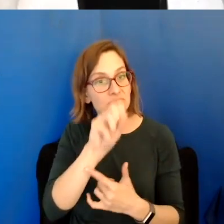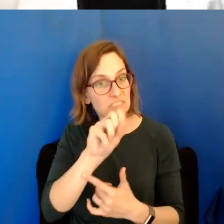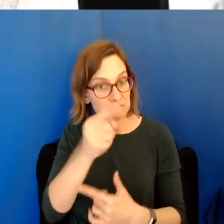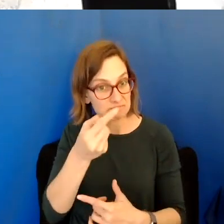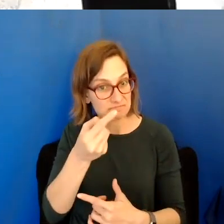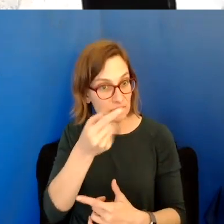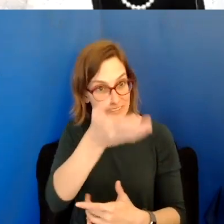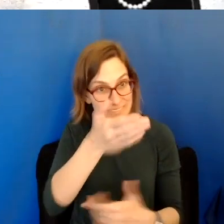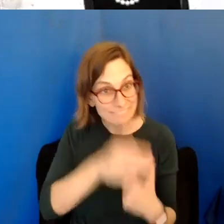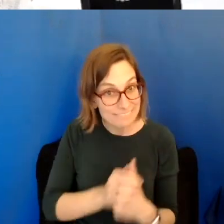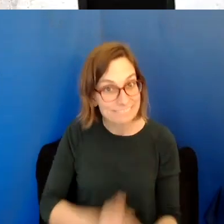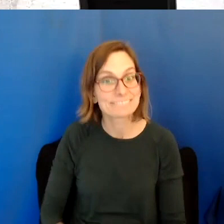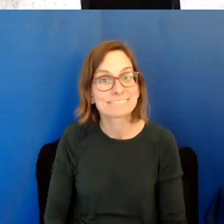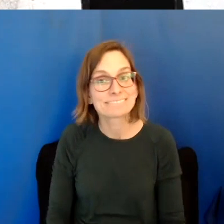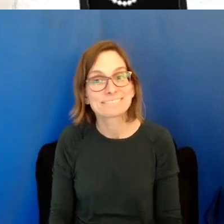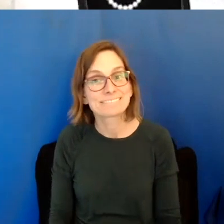first.